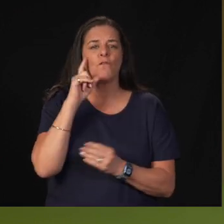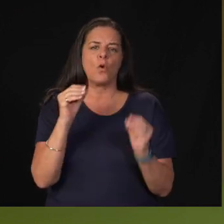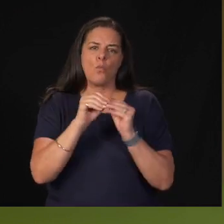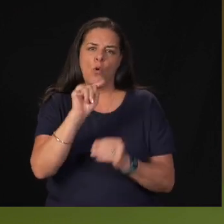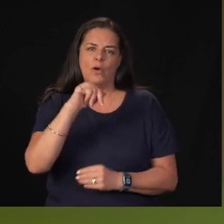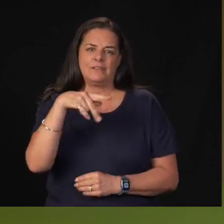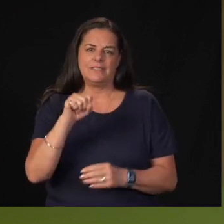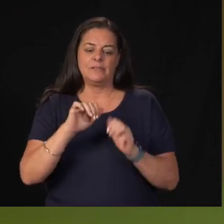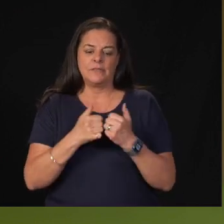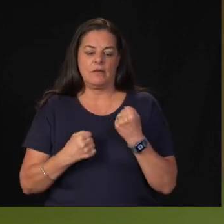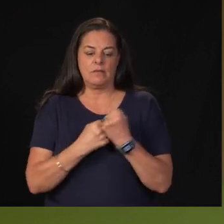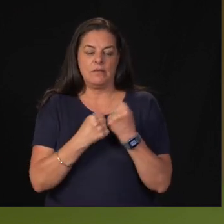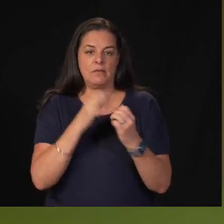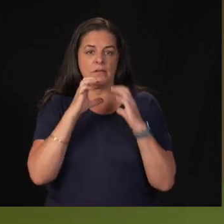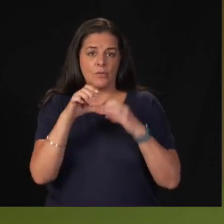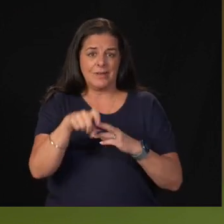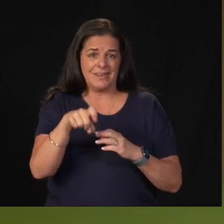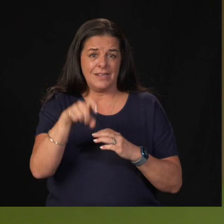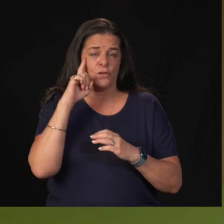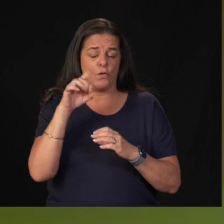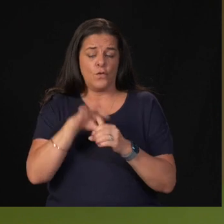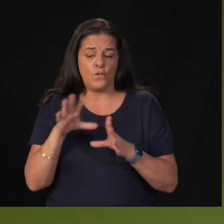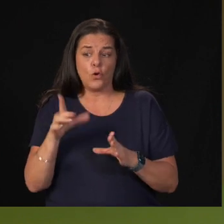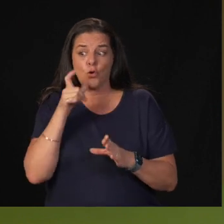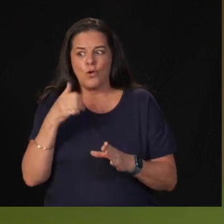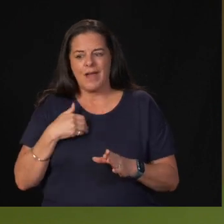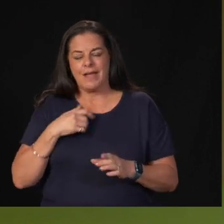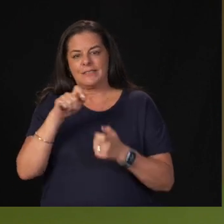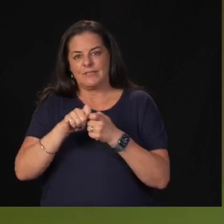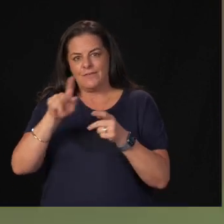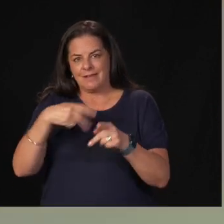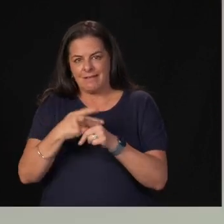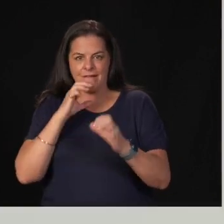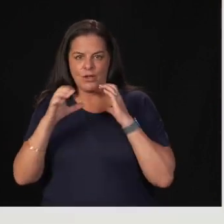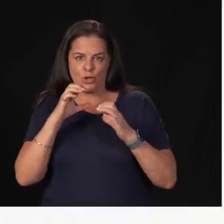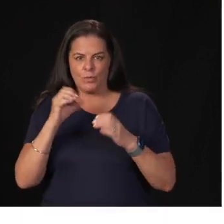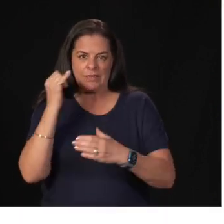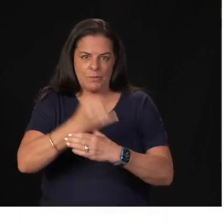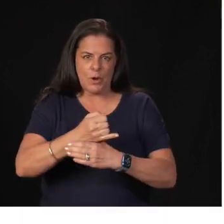support communication needs of voters with specific types of communication impairments.